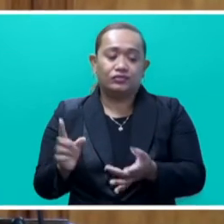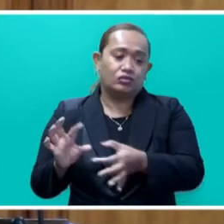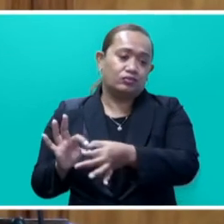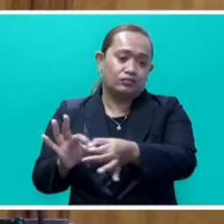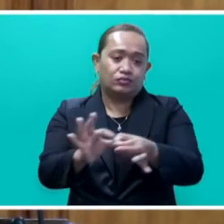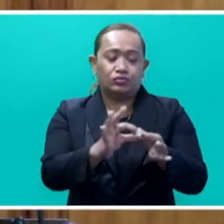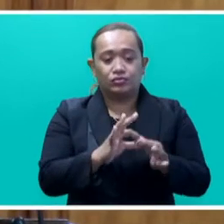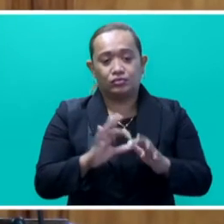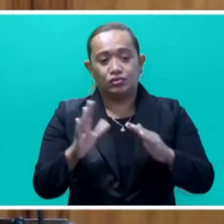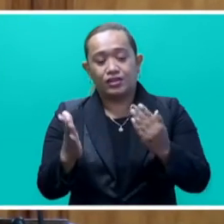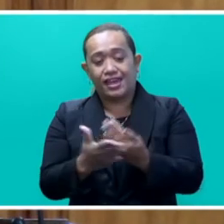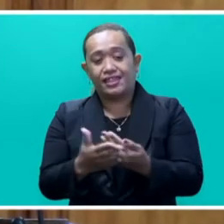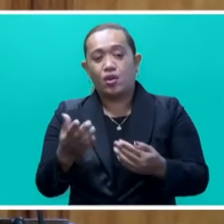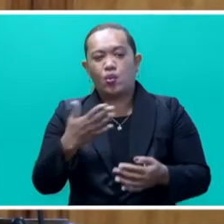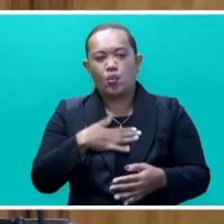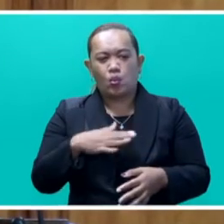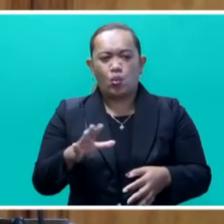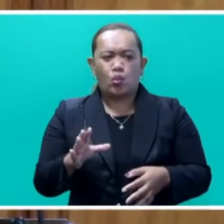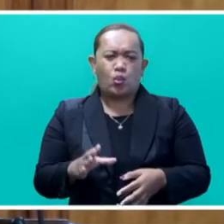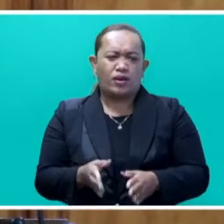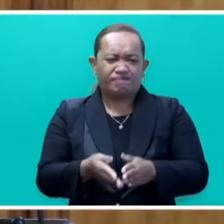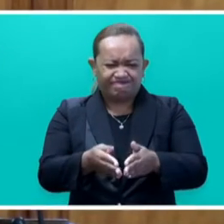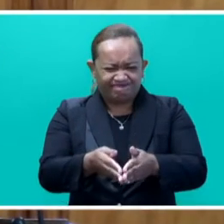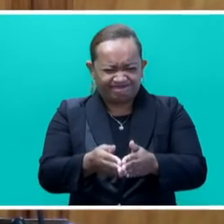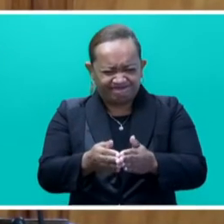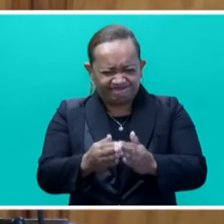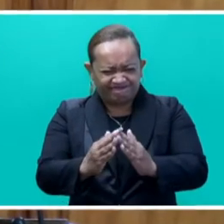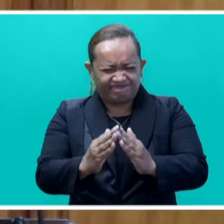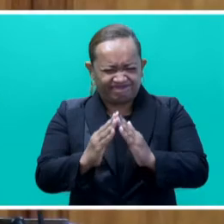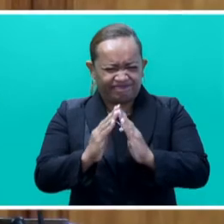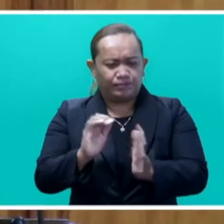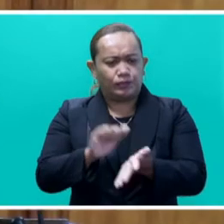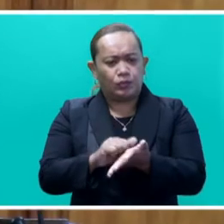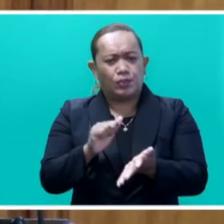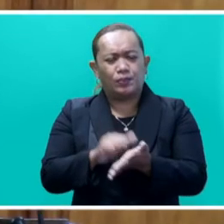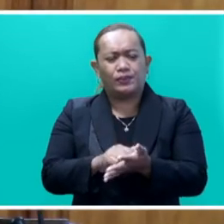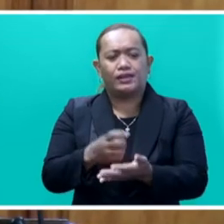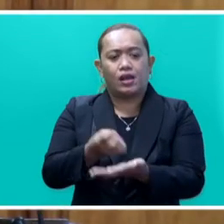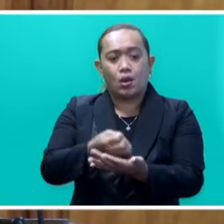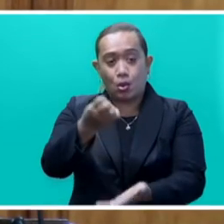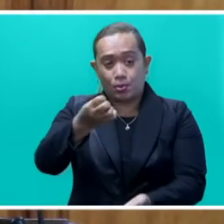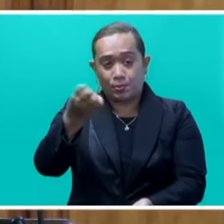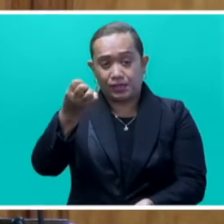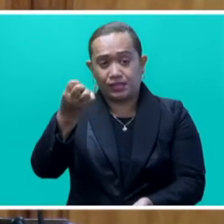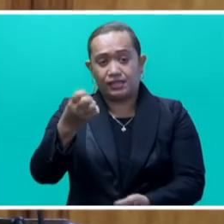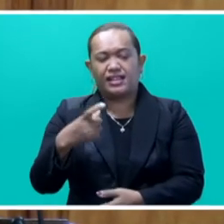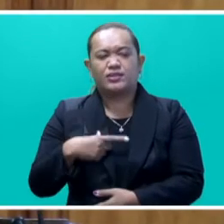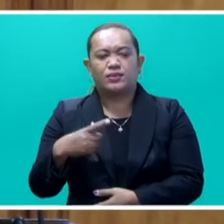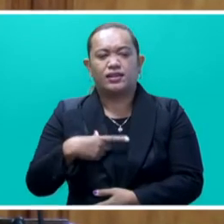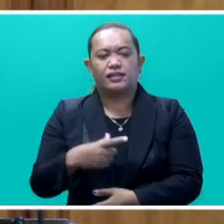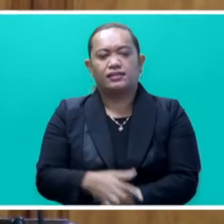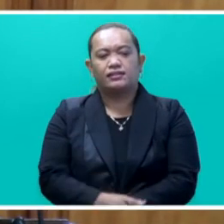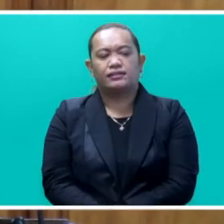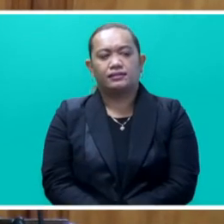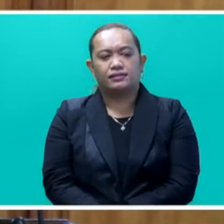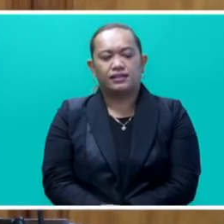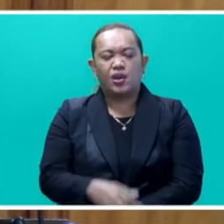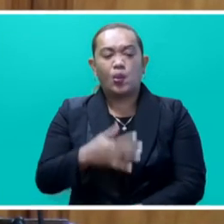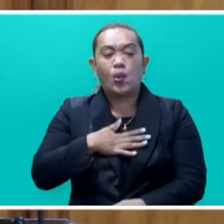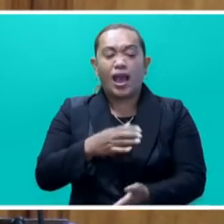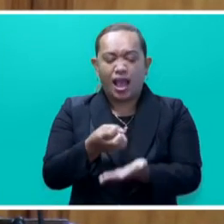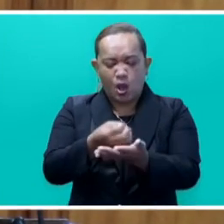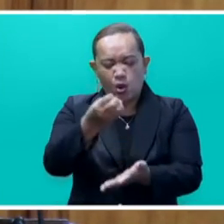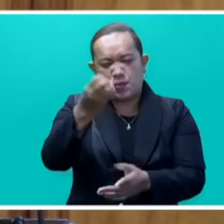rebuilding the economy and give all Fijians the best possible opportunity for economic growth